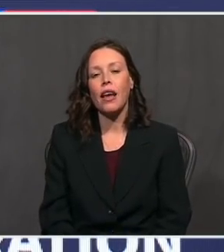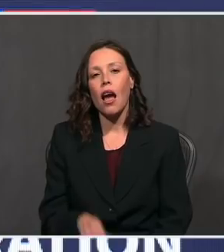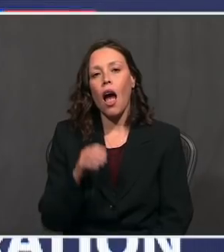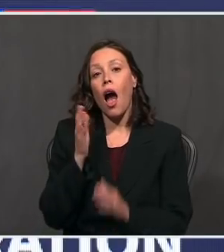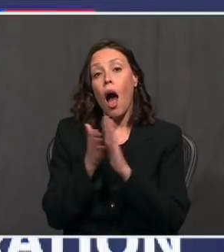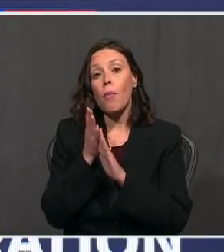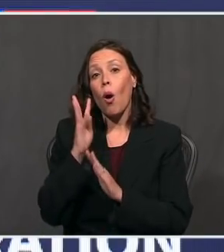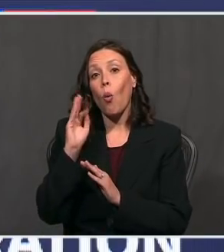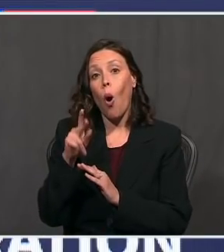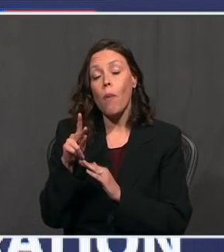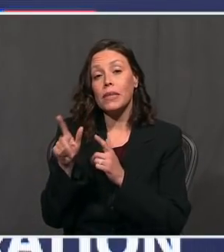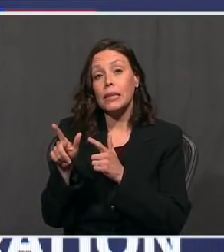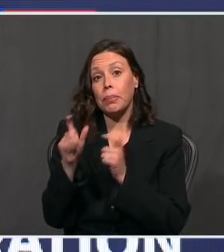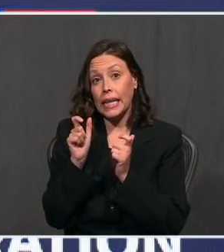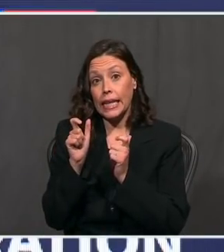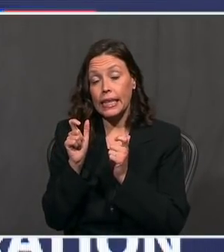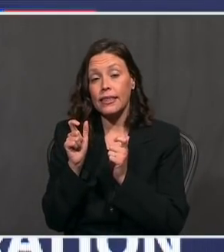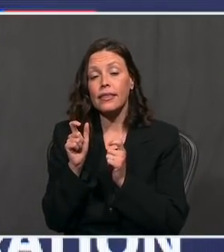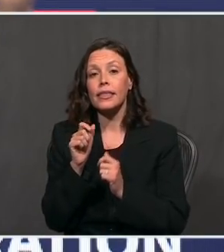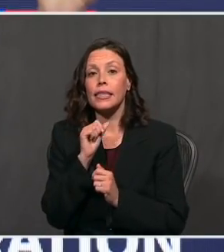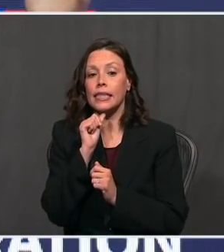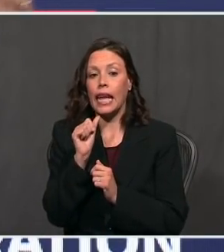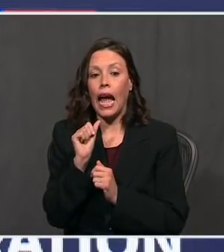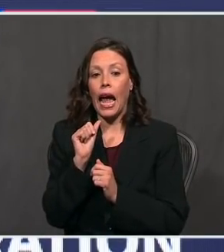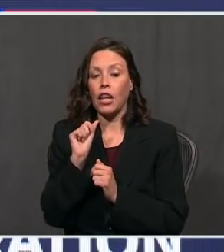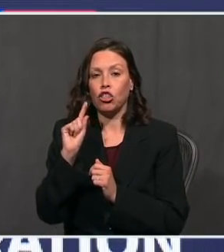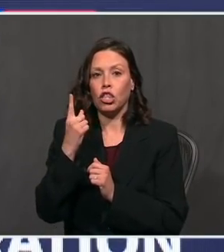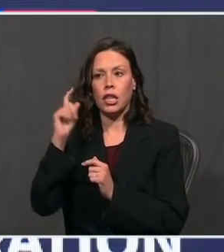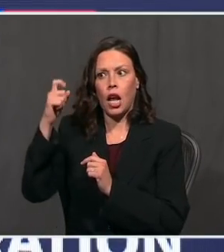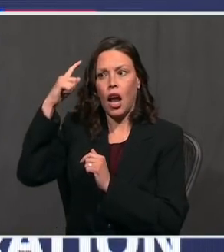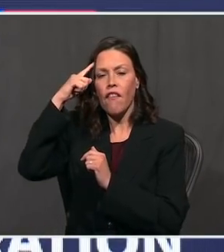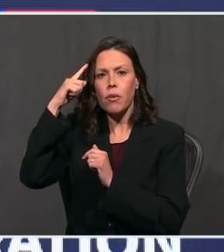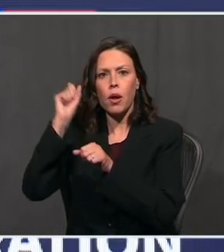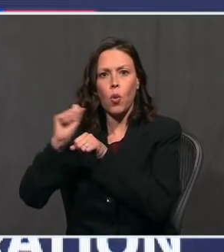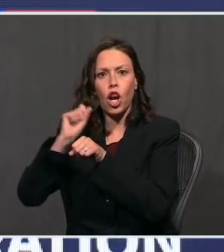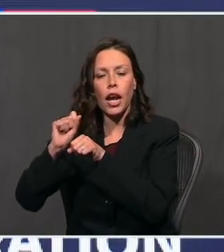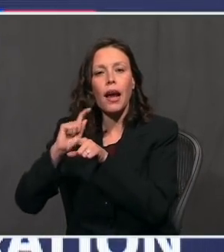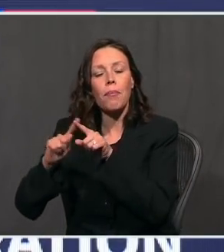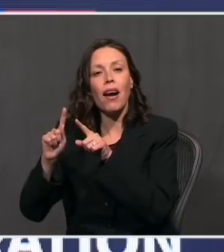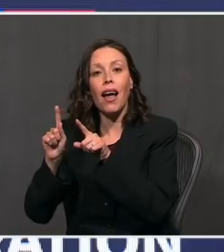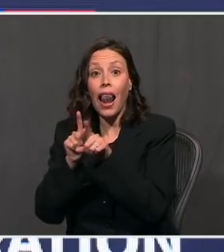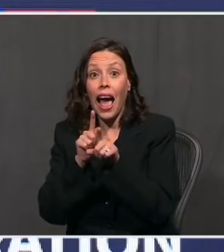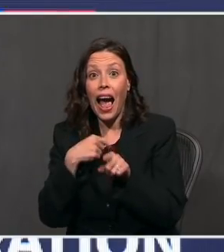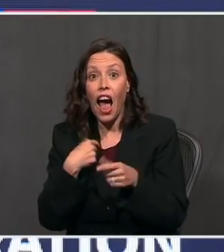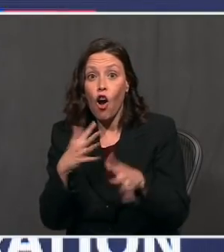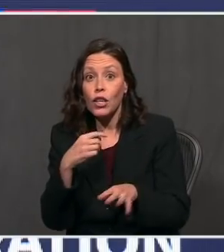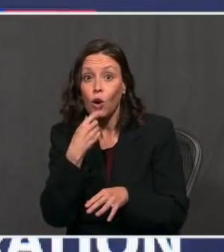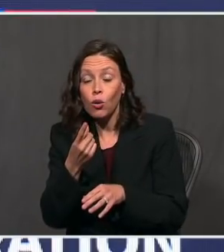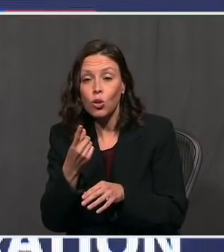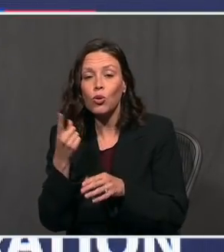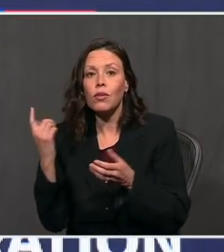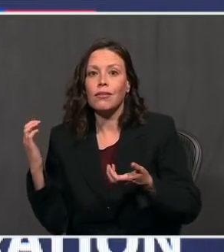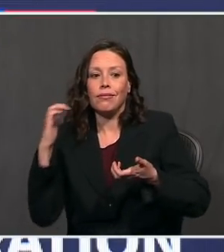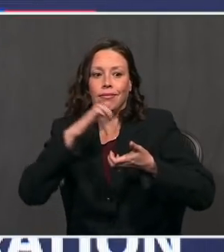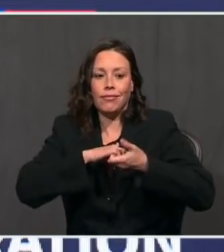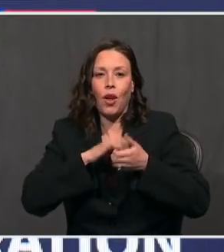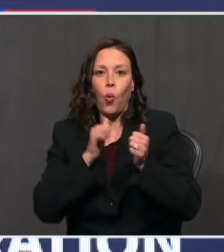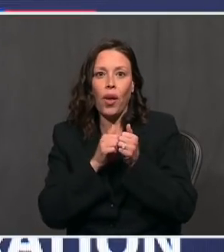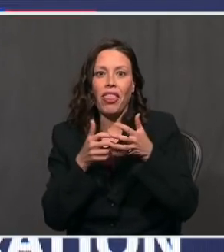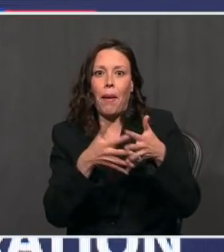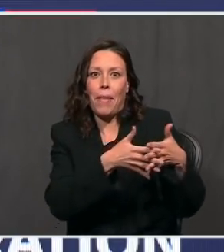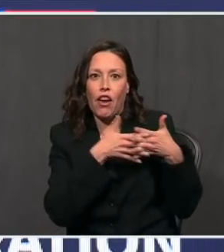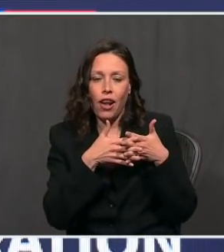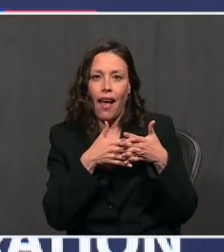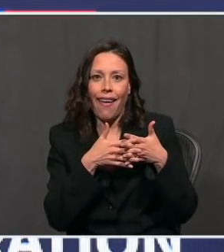Operation Warp Speed, like all that we have done, has not just been a whole-of-government approach at every level, but it is, as I said, a whole-of-America approach.